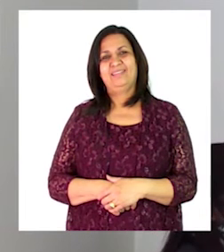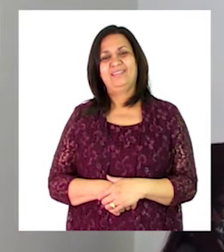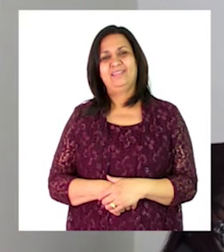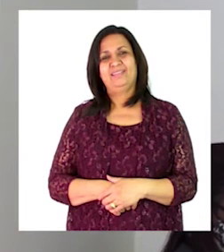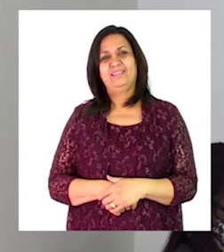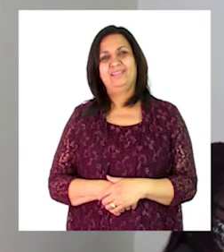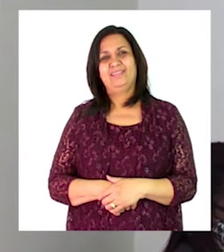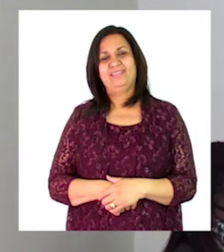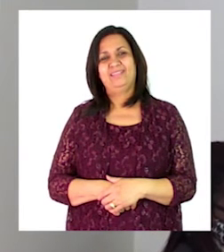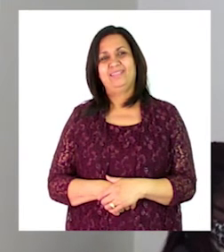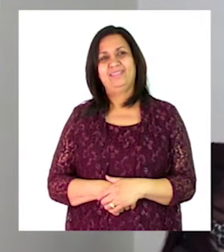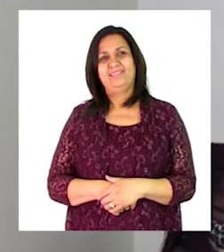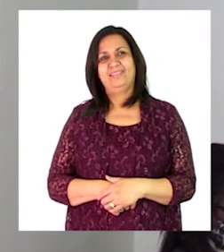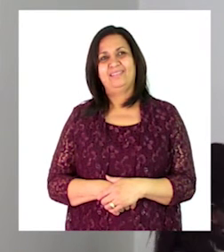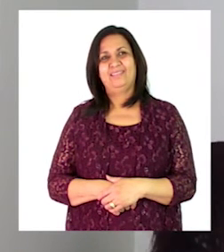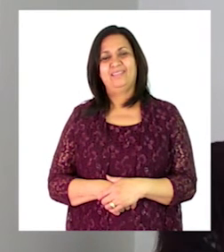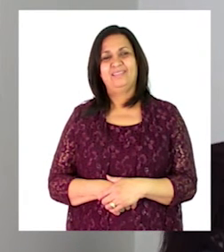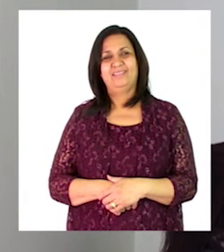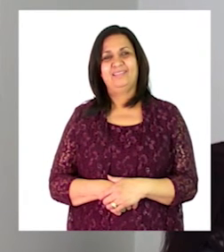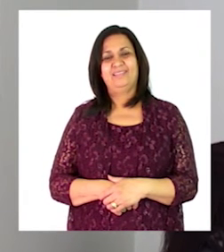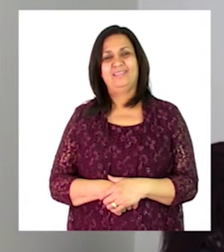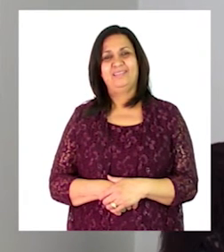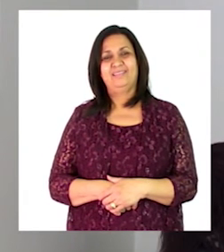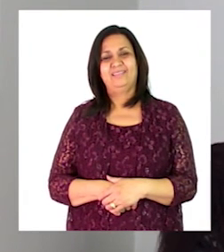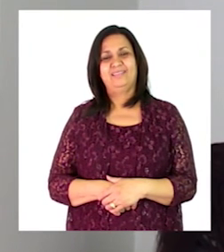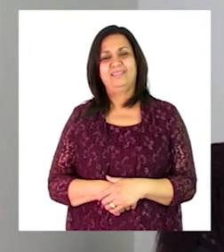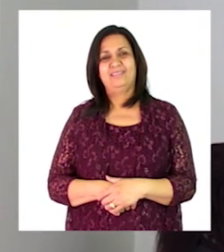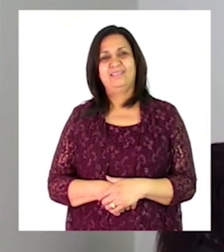be working in your workbook.